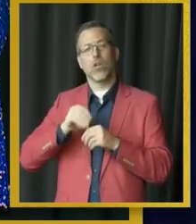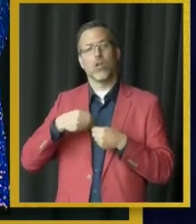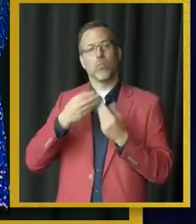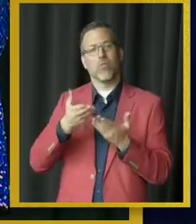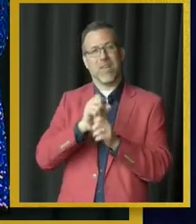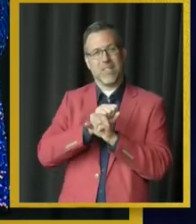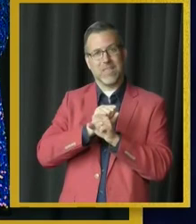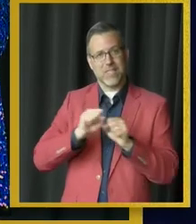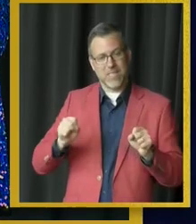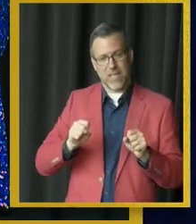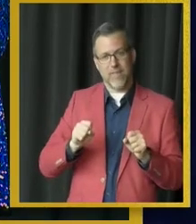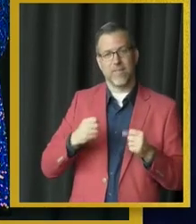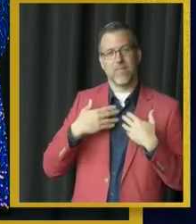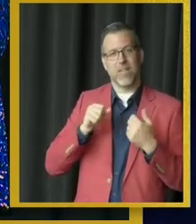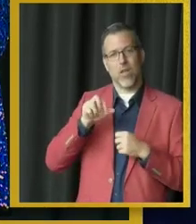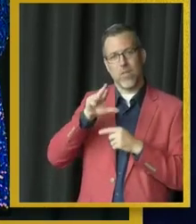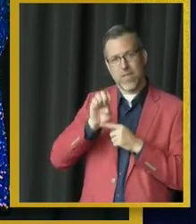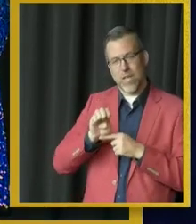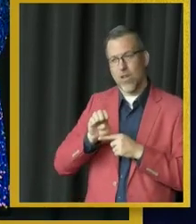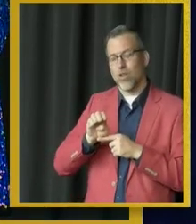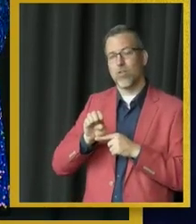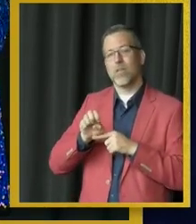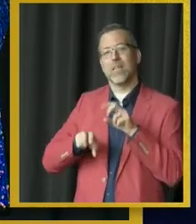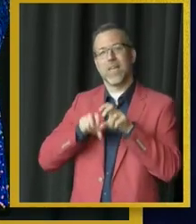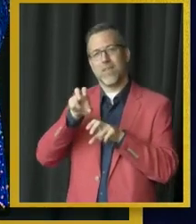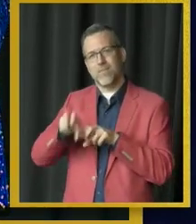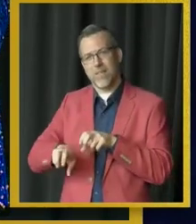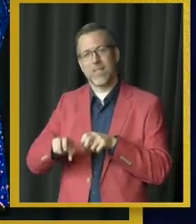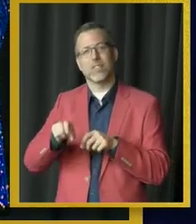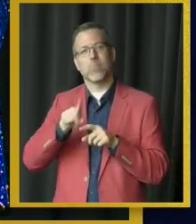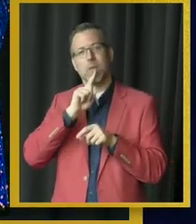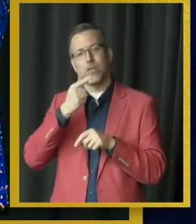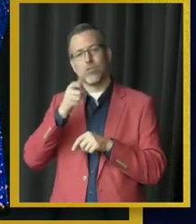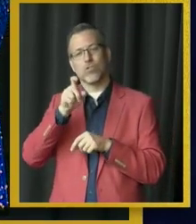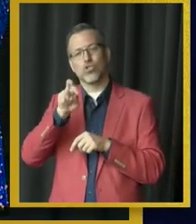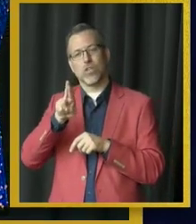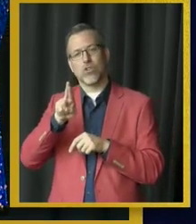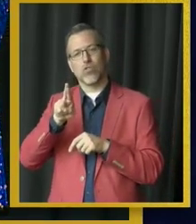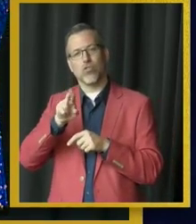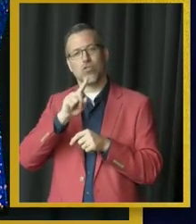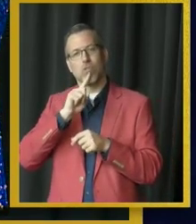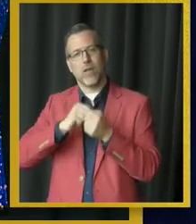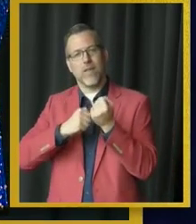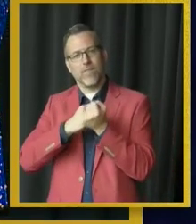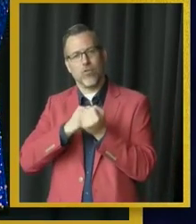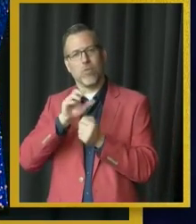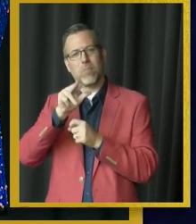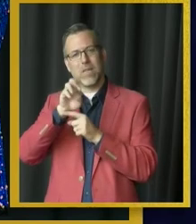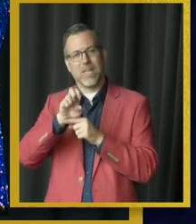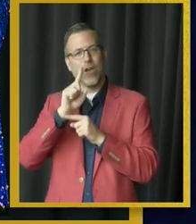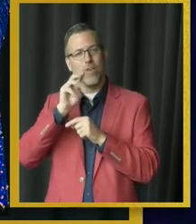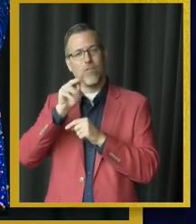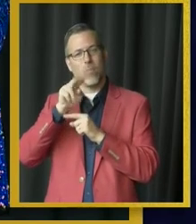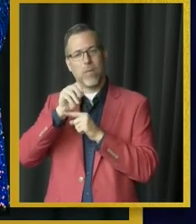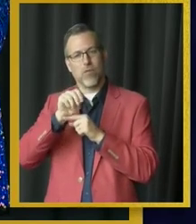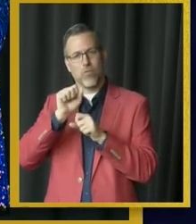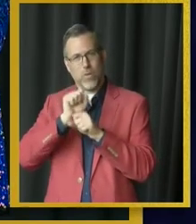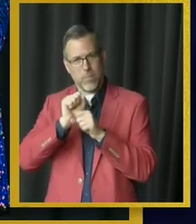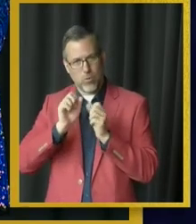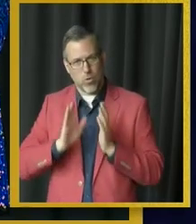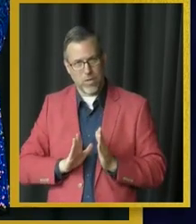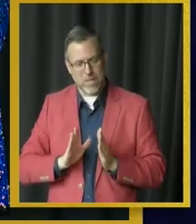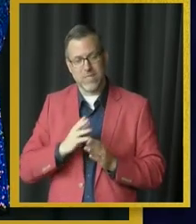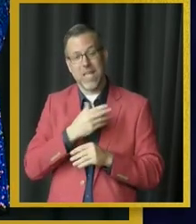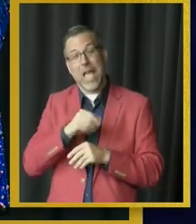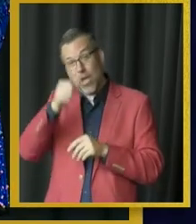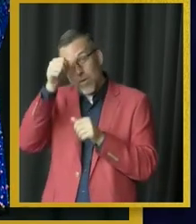options. Invest in our public health infrastructure. Ensure gender-affirming care is covered by Metro employees. And